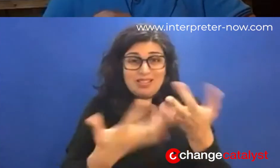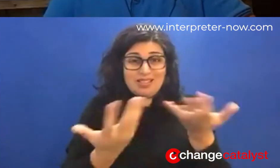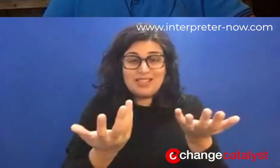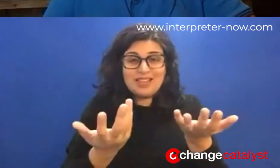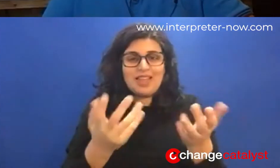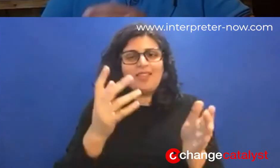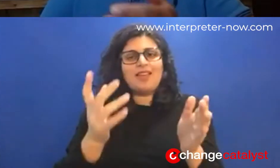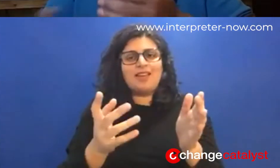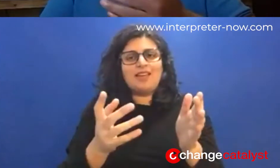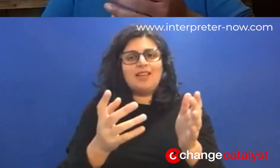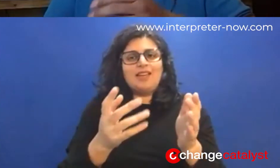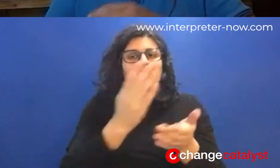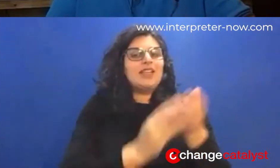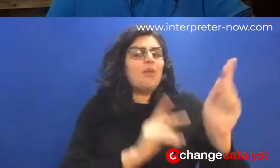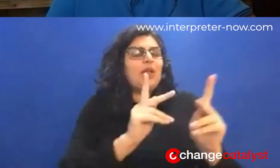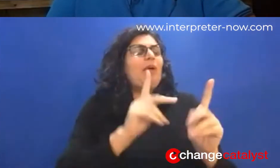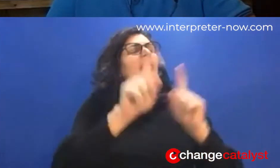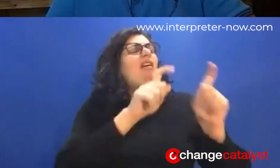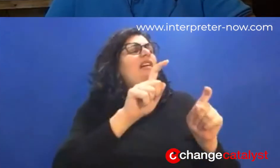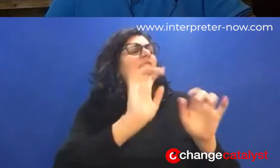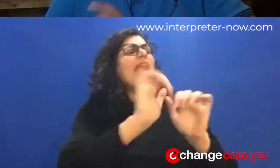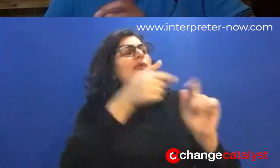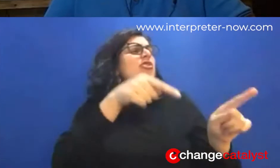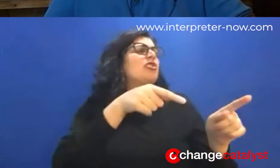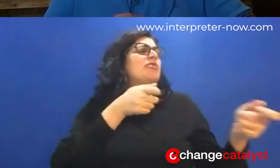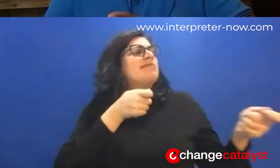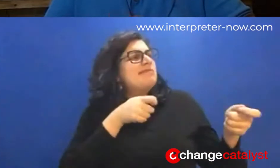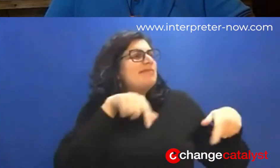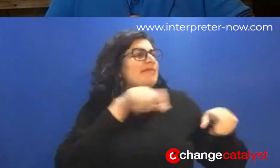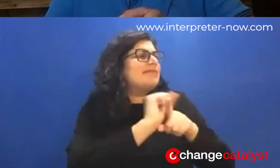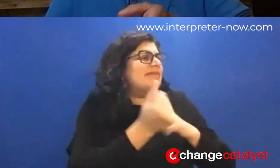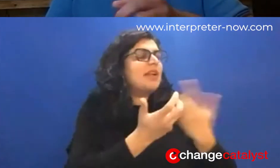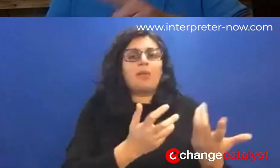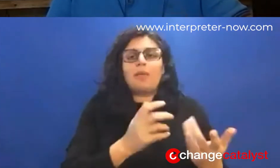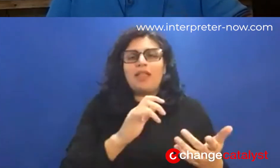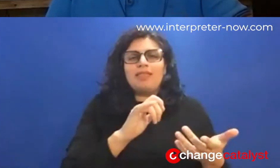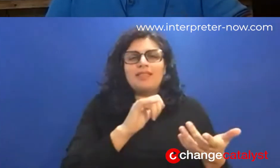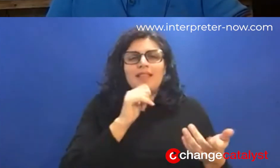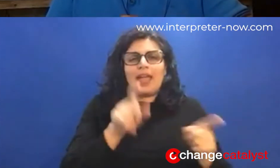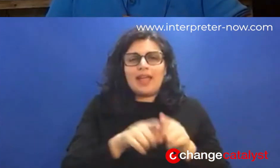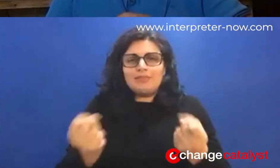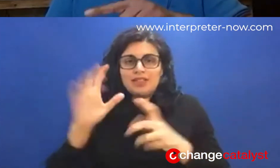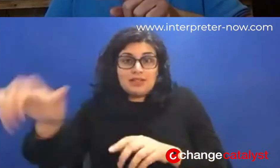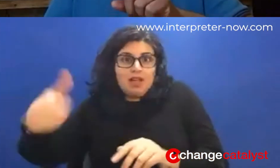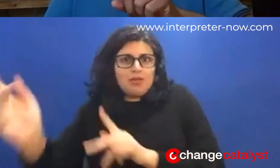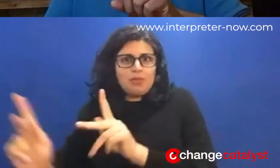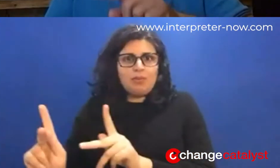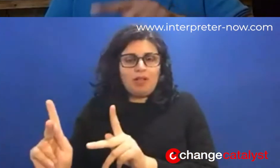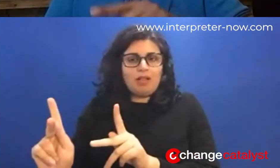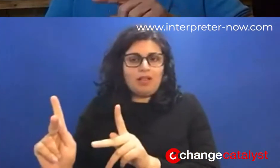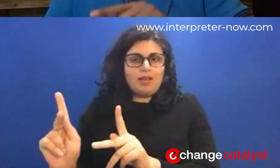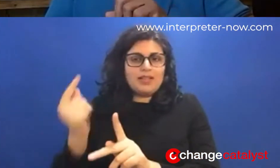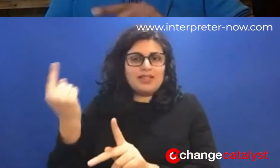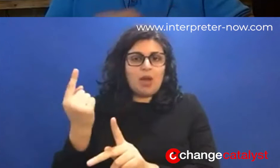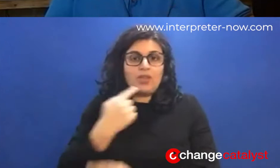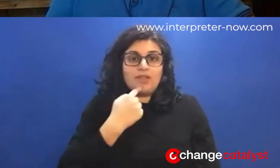I can go to and ask, oh, what would you do in this situation? But really, that isn't as much as the other one, which is someone